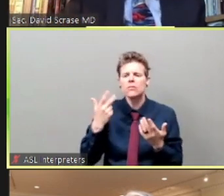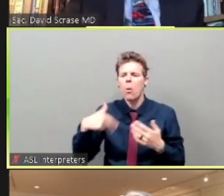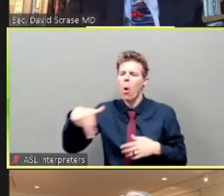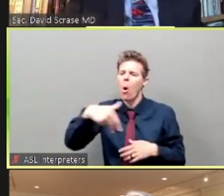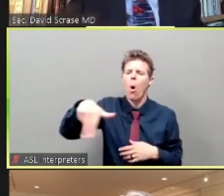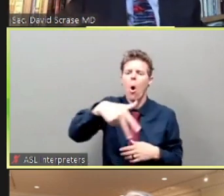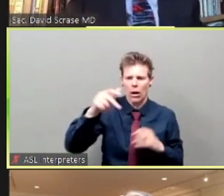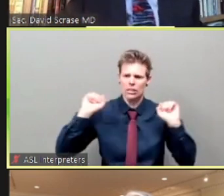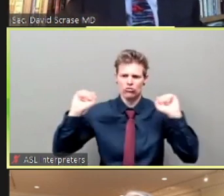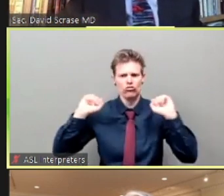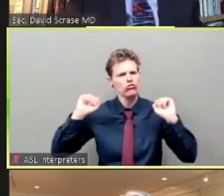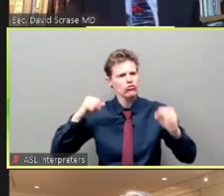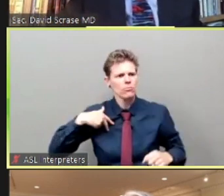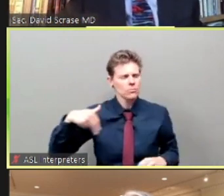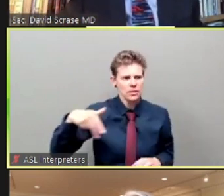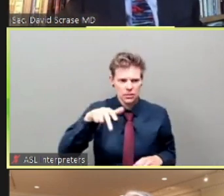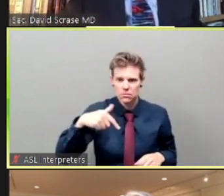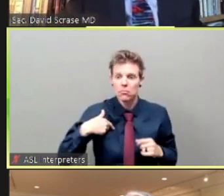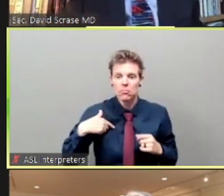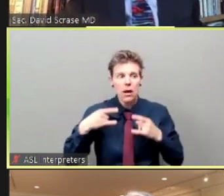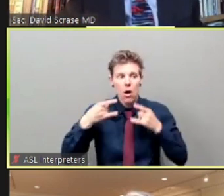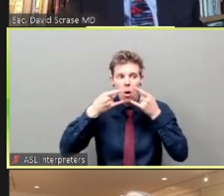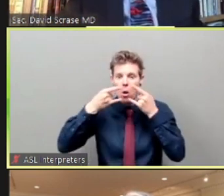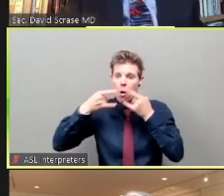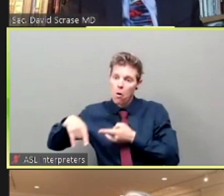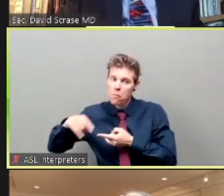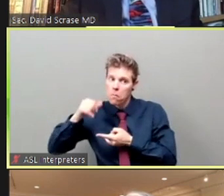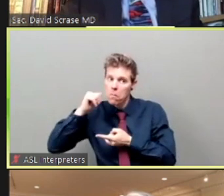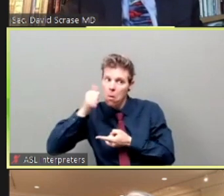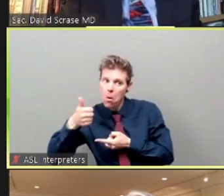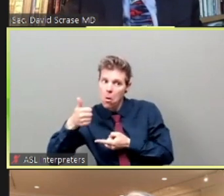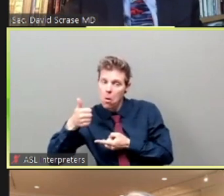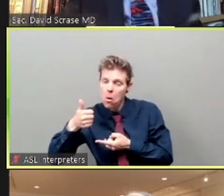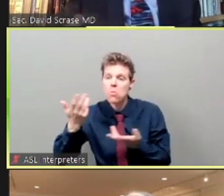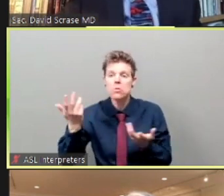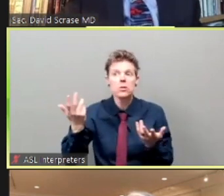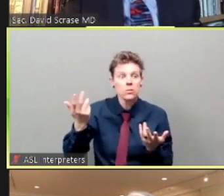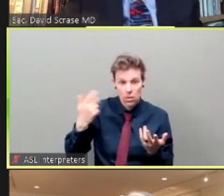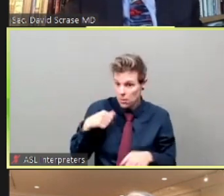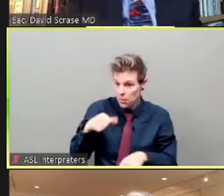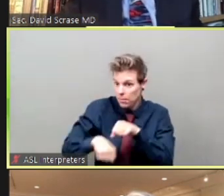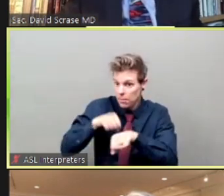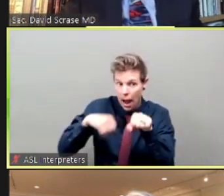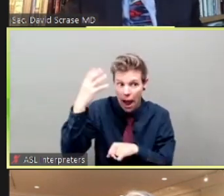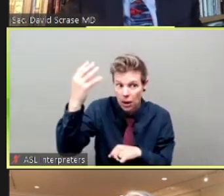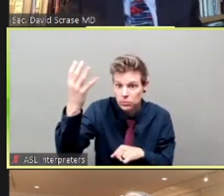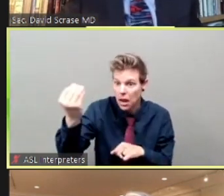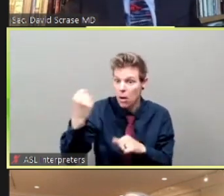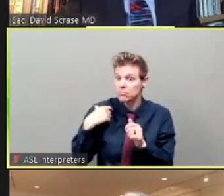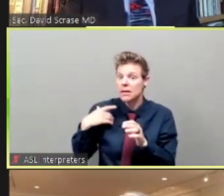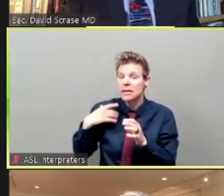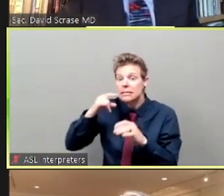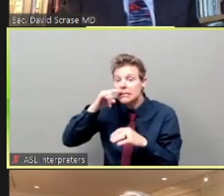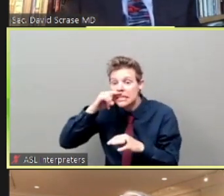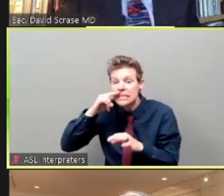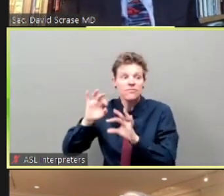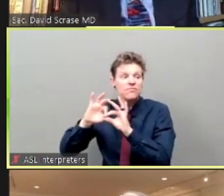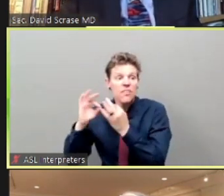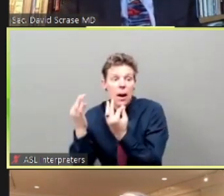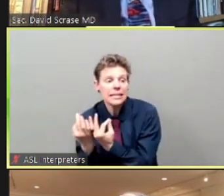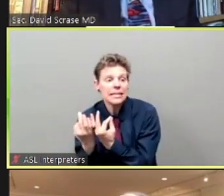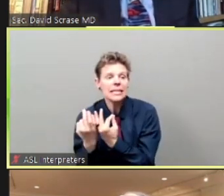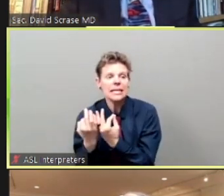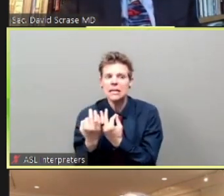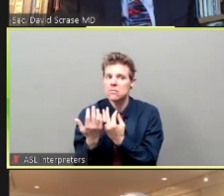off tomorrow. Walking, running, biking outdoors with members of your own household, no one needs to wear a mask. If you're going to a small